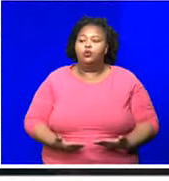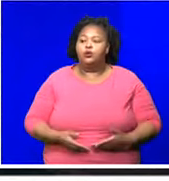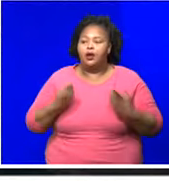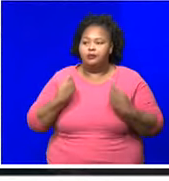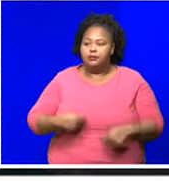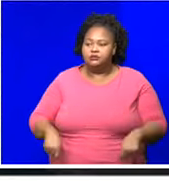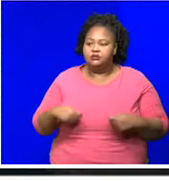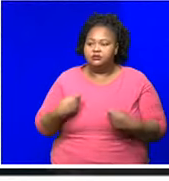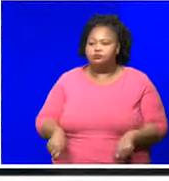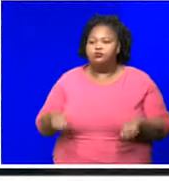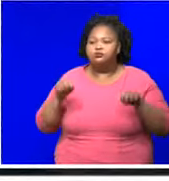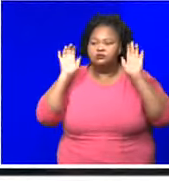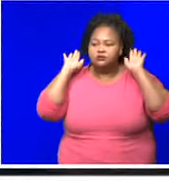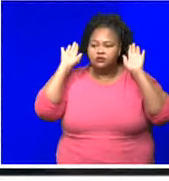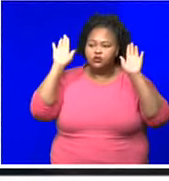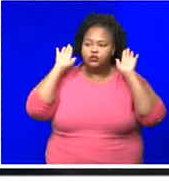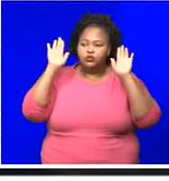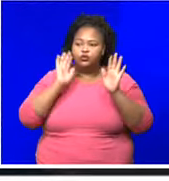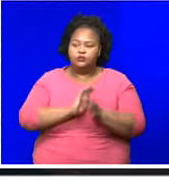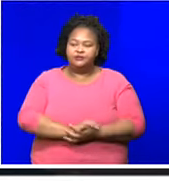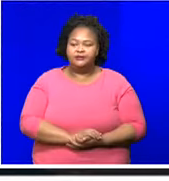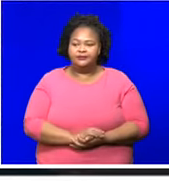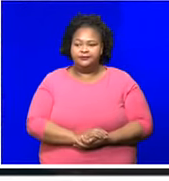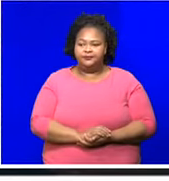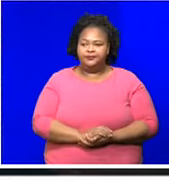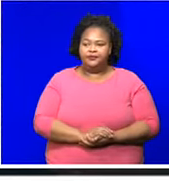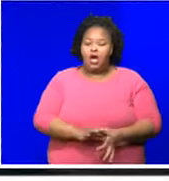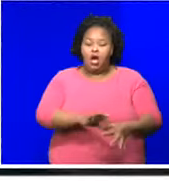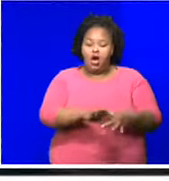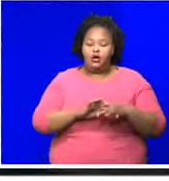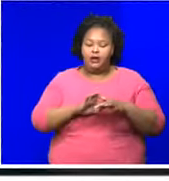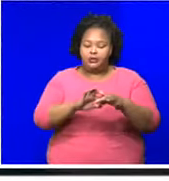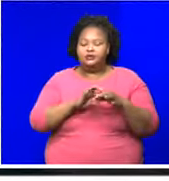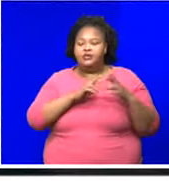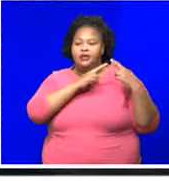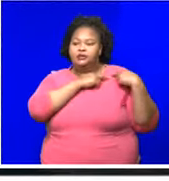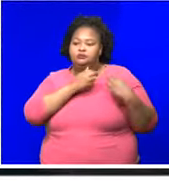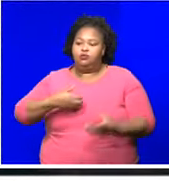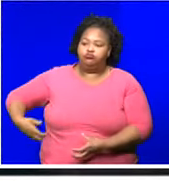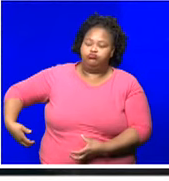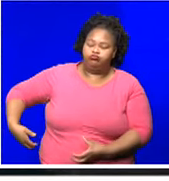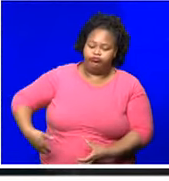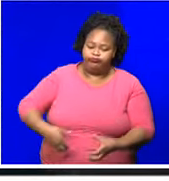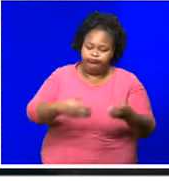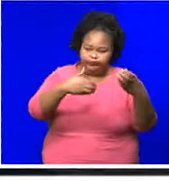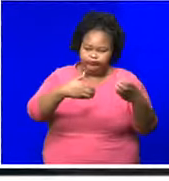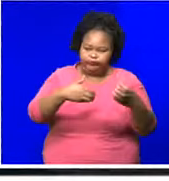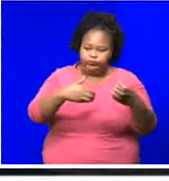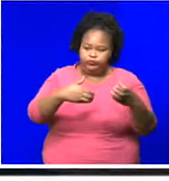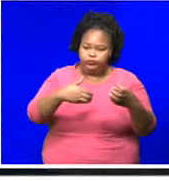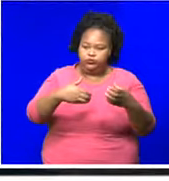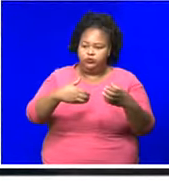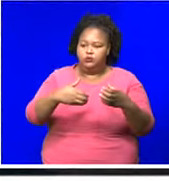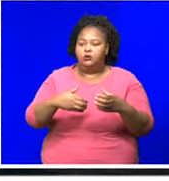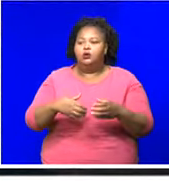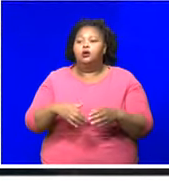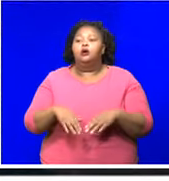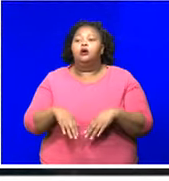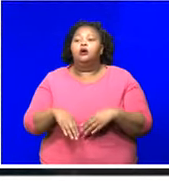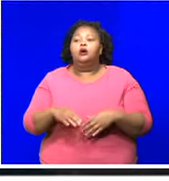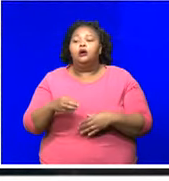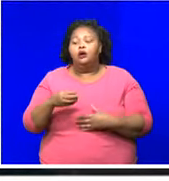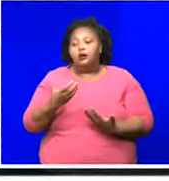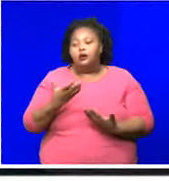Welcome back. You're still watching Eswatini TV and for sports news tonight. Eswatini Rugby Union hosted their first rugby festival in